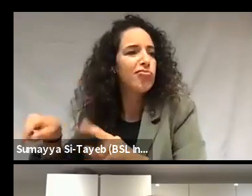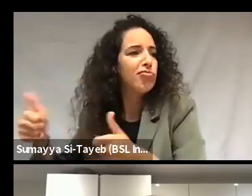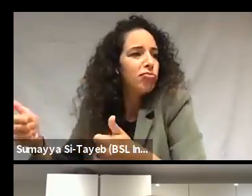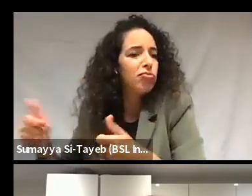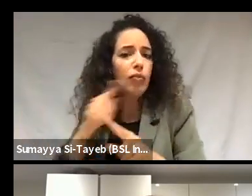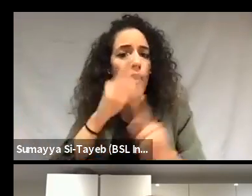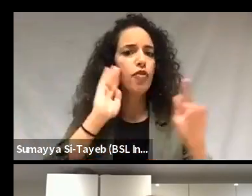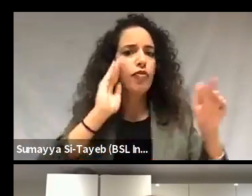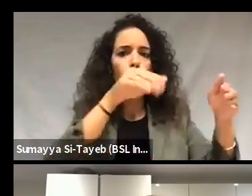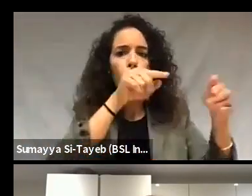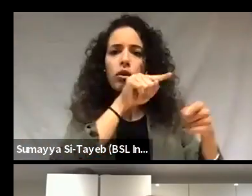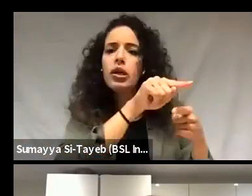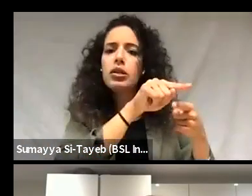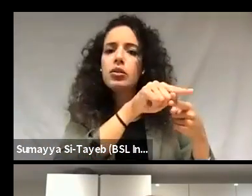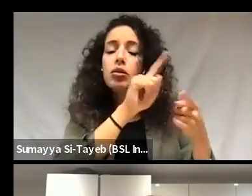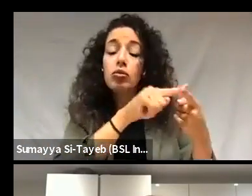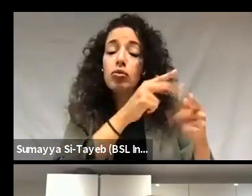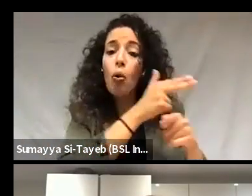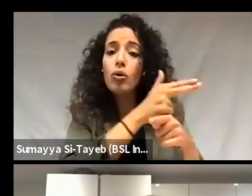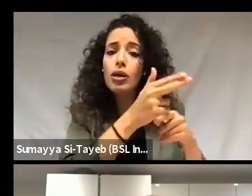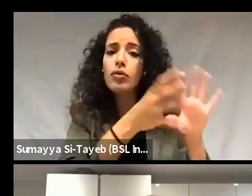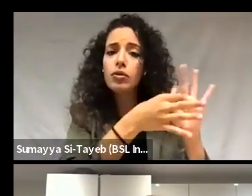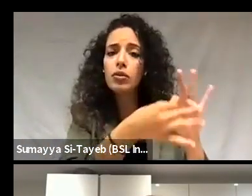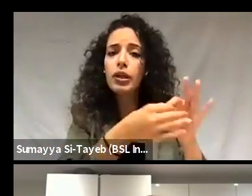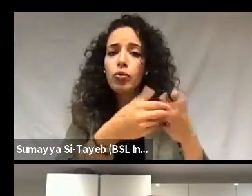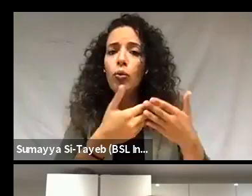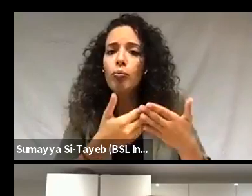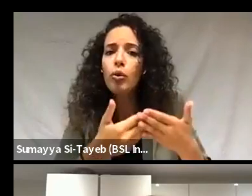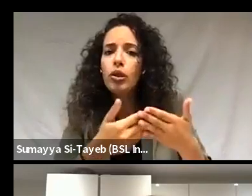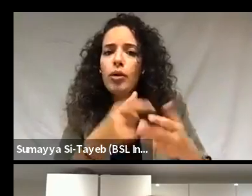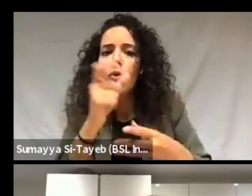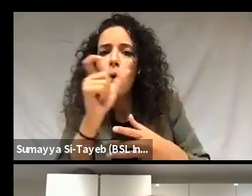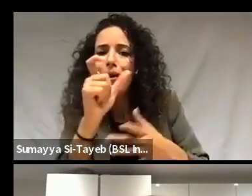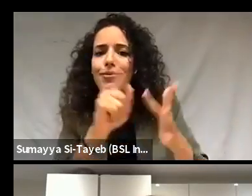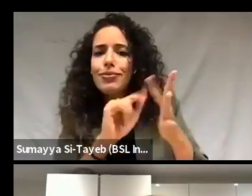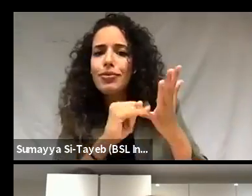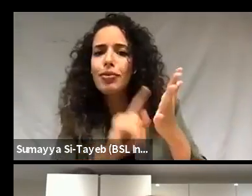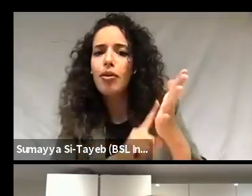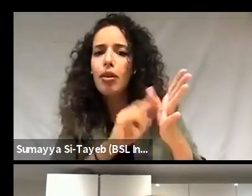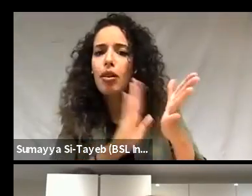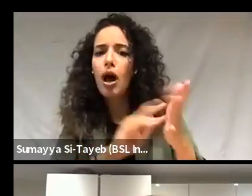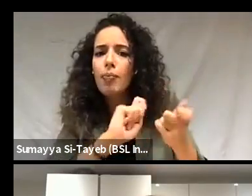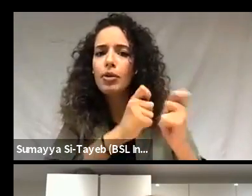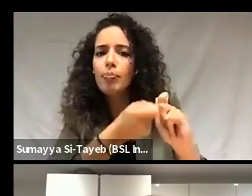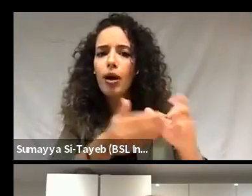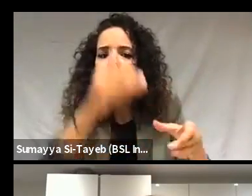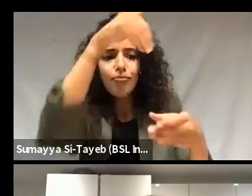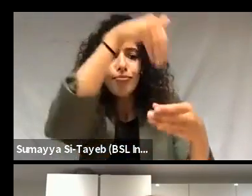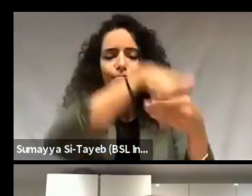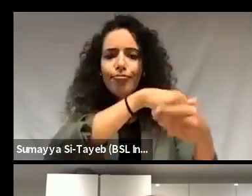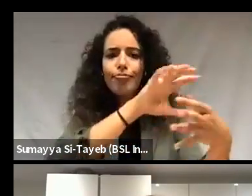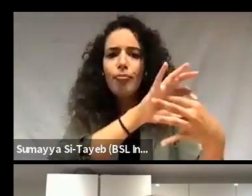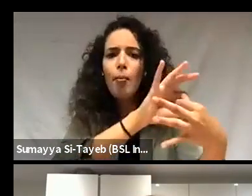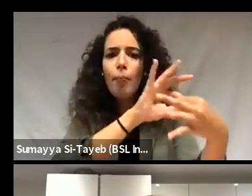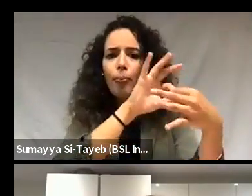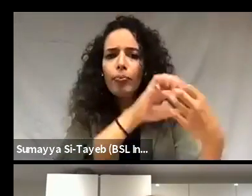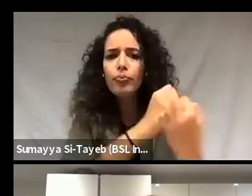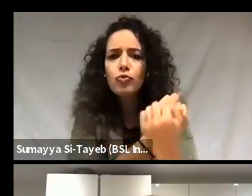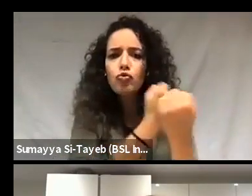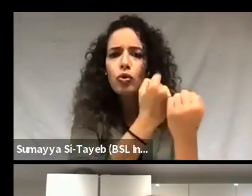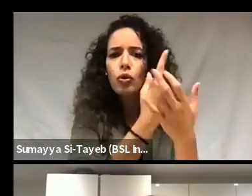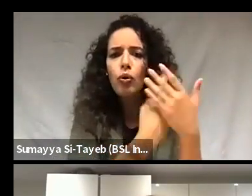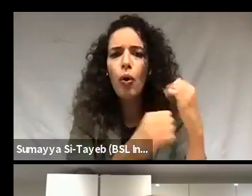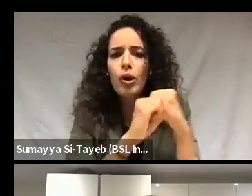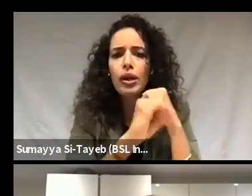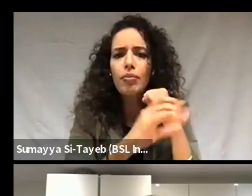with terrorism with Islam or Muslims is something that has become embedded not only in media reporting, but also